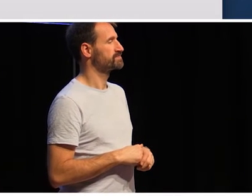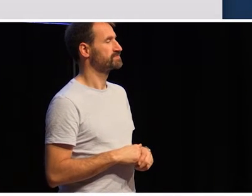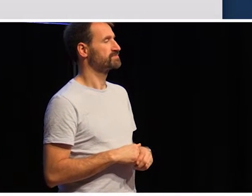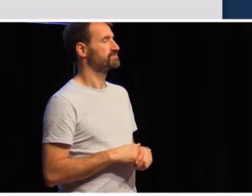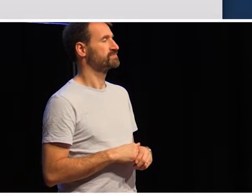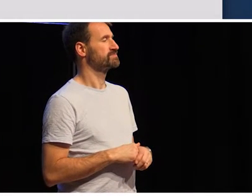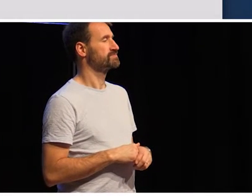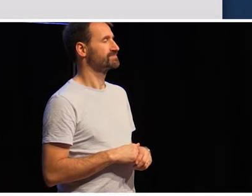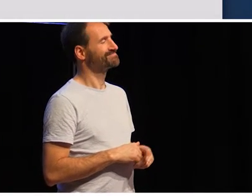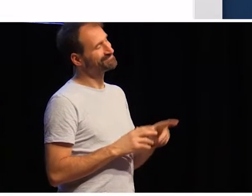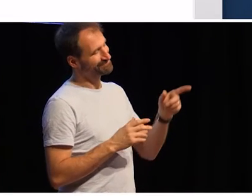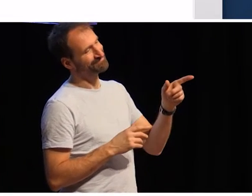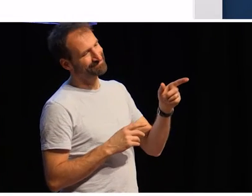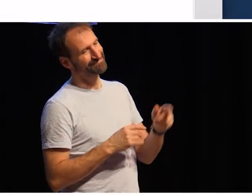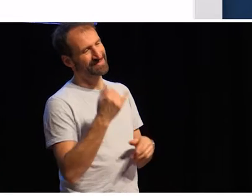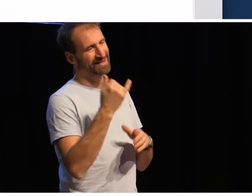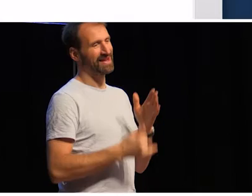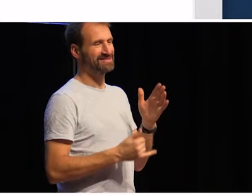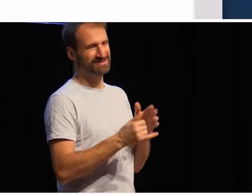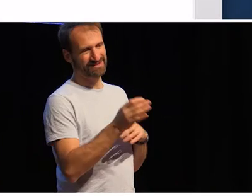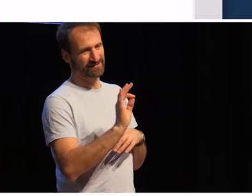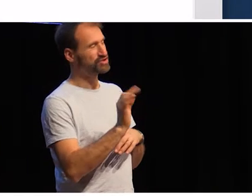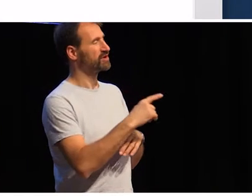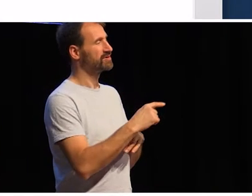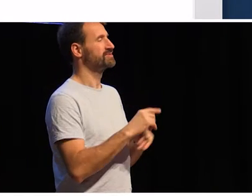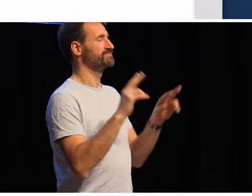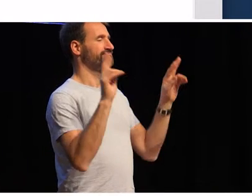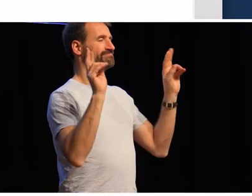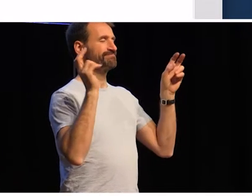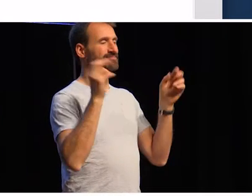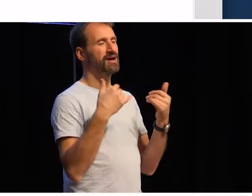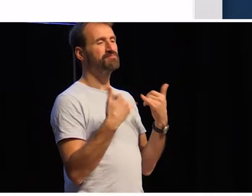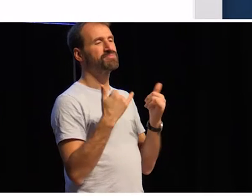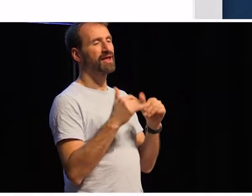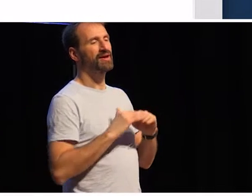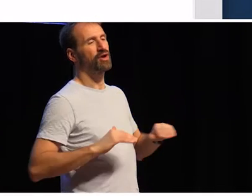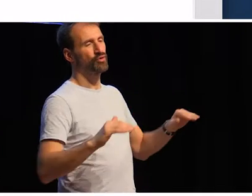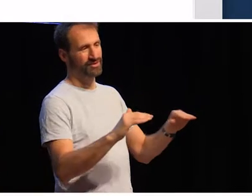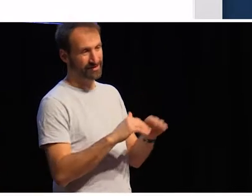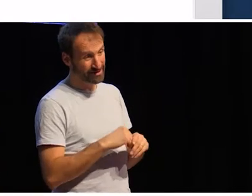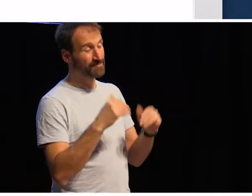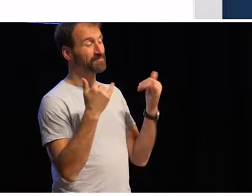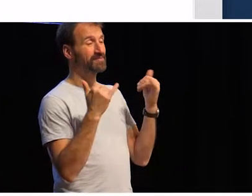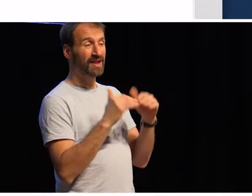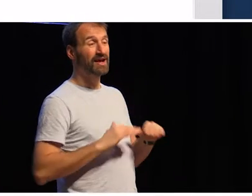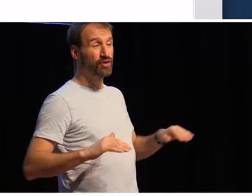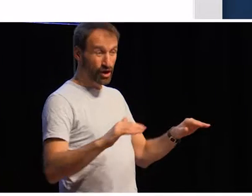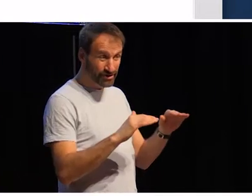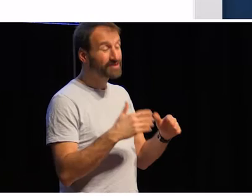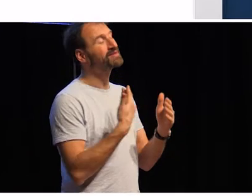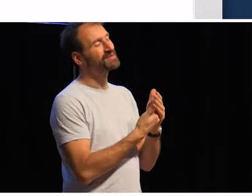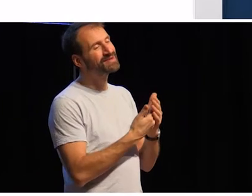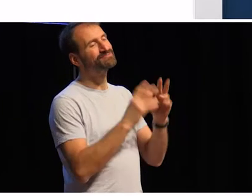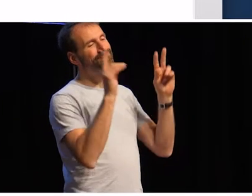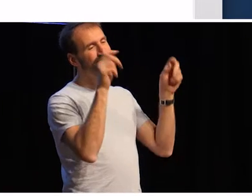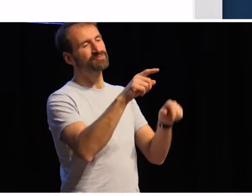final feature is the so-called playground. The playground allows you to write